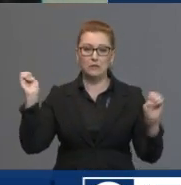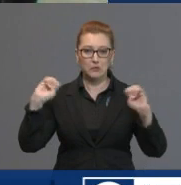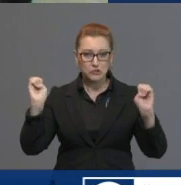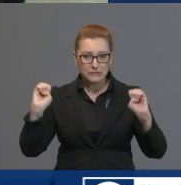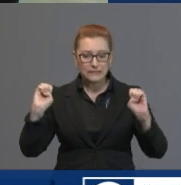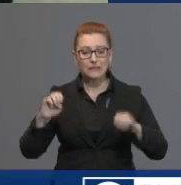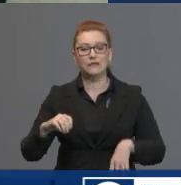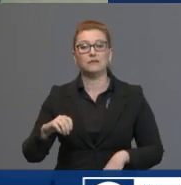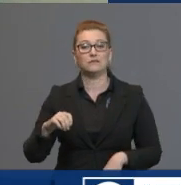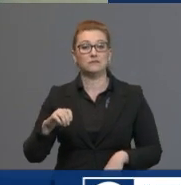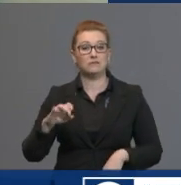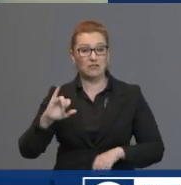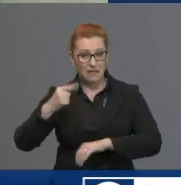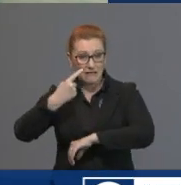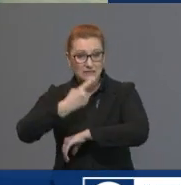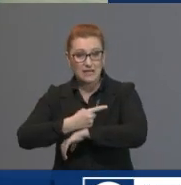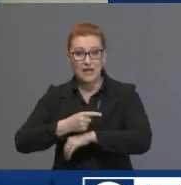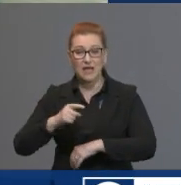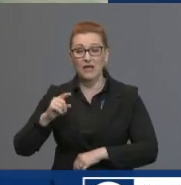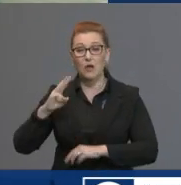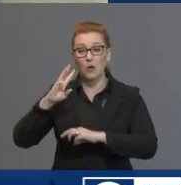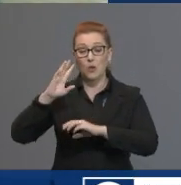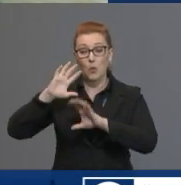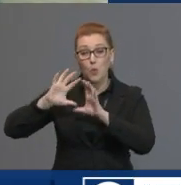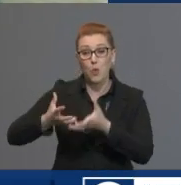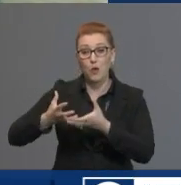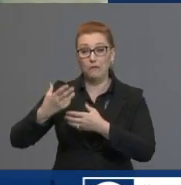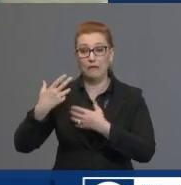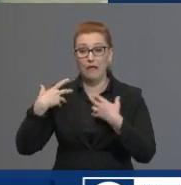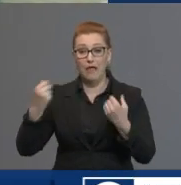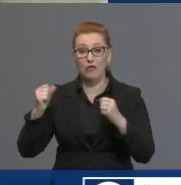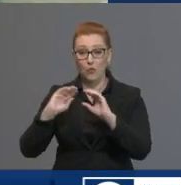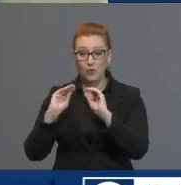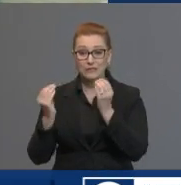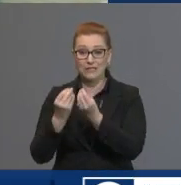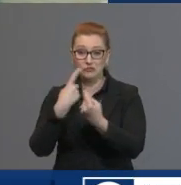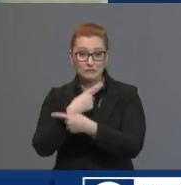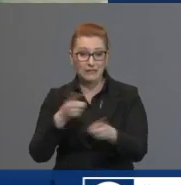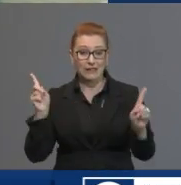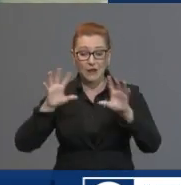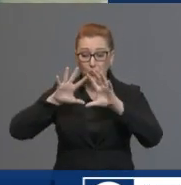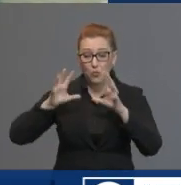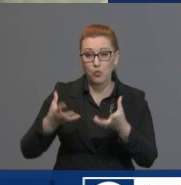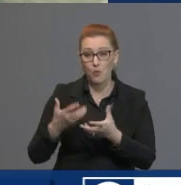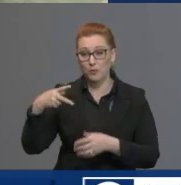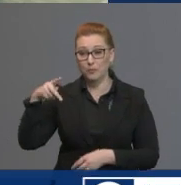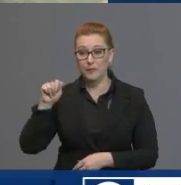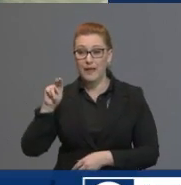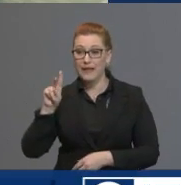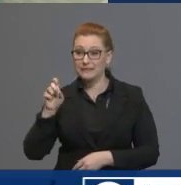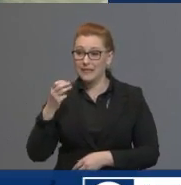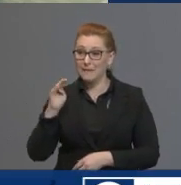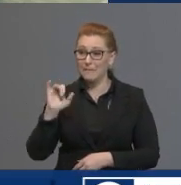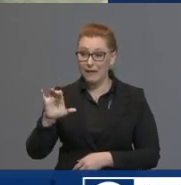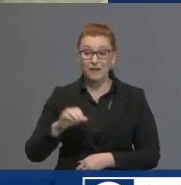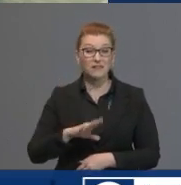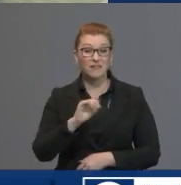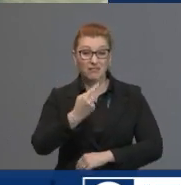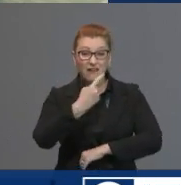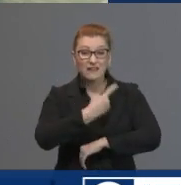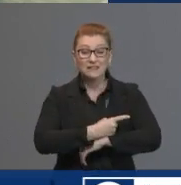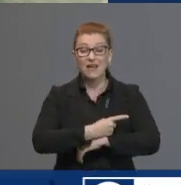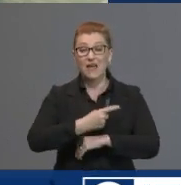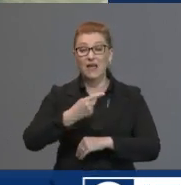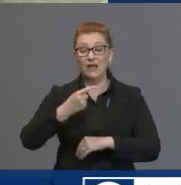Health Organization declared a global pandemic. It was the day that President Trump